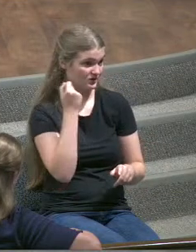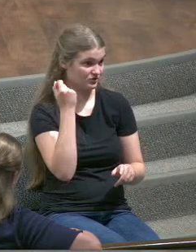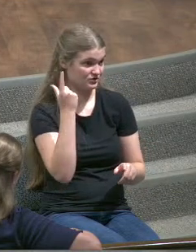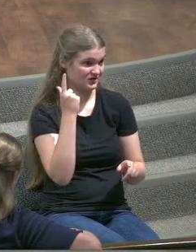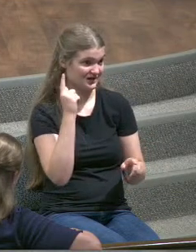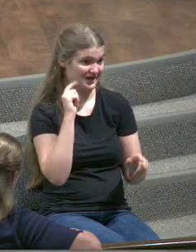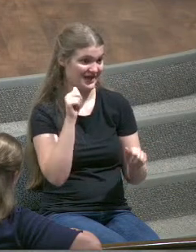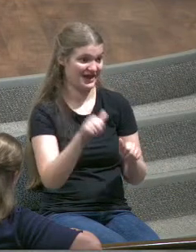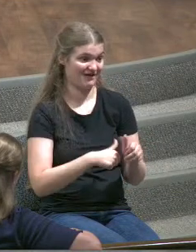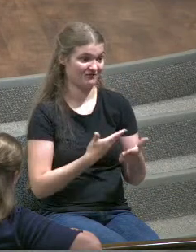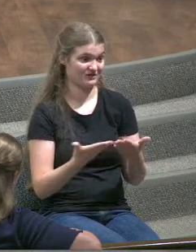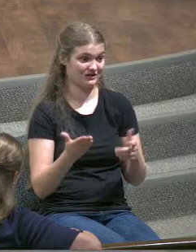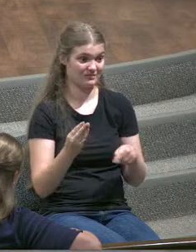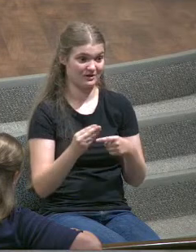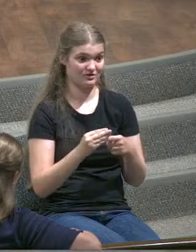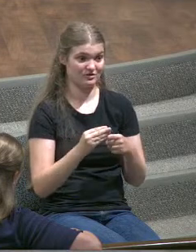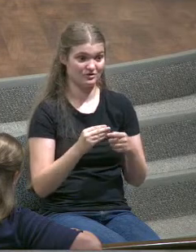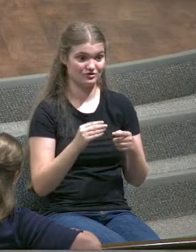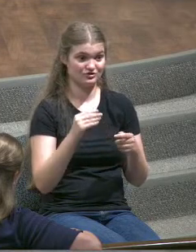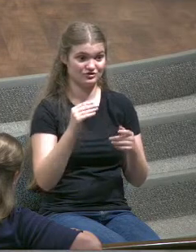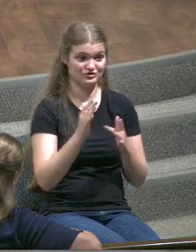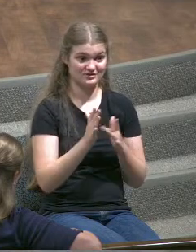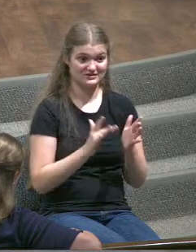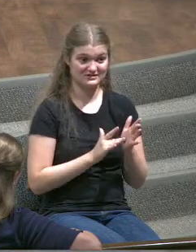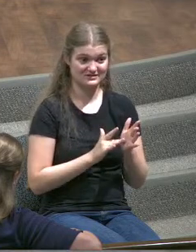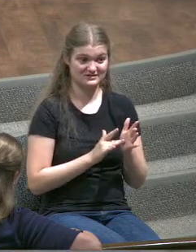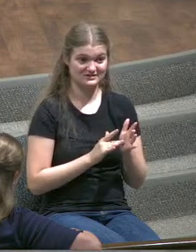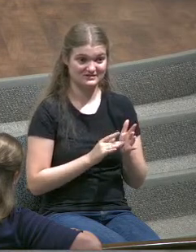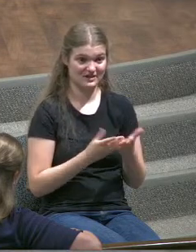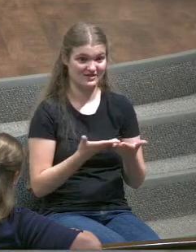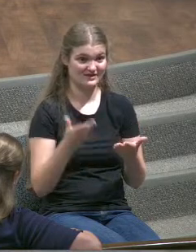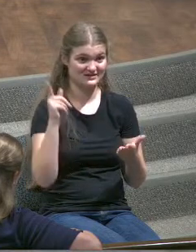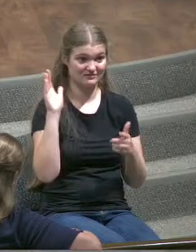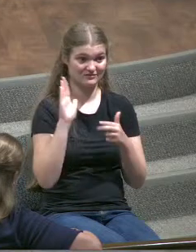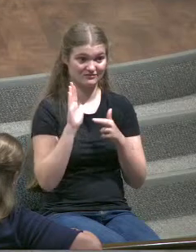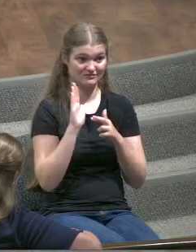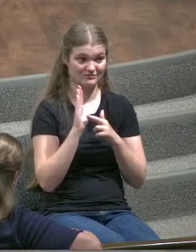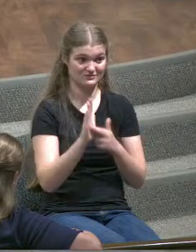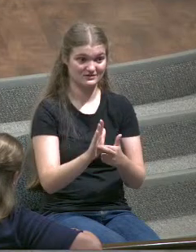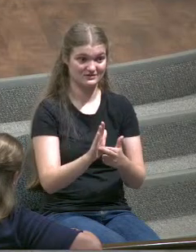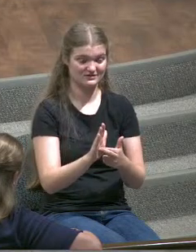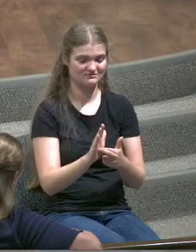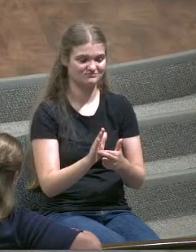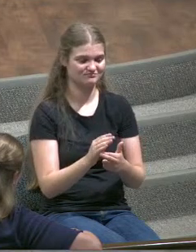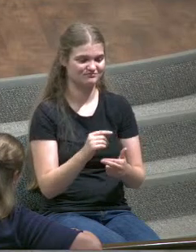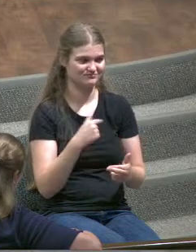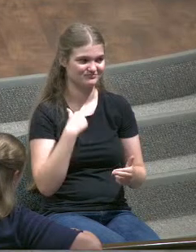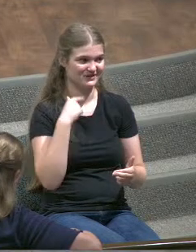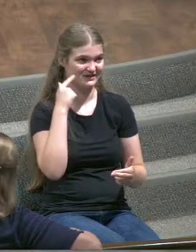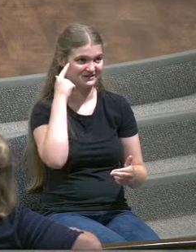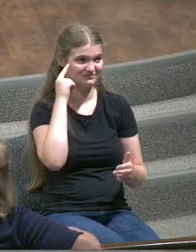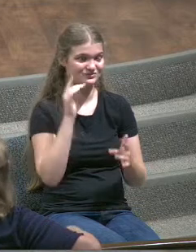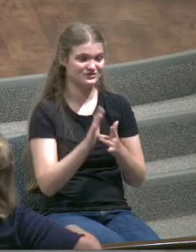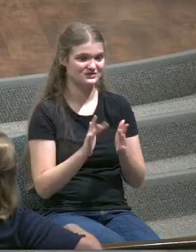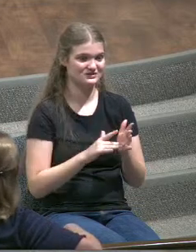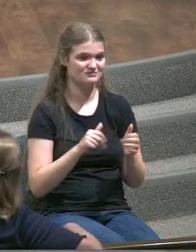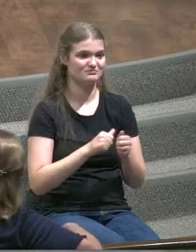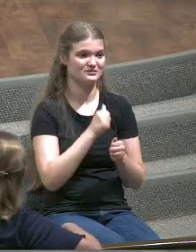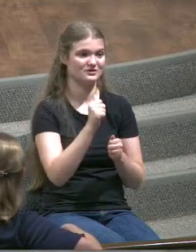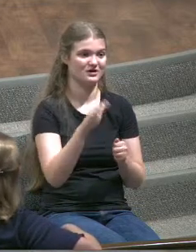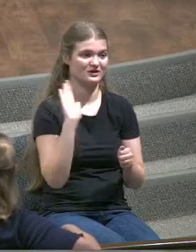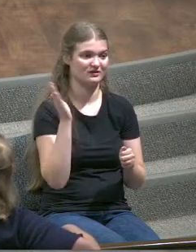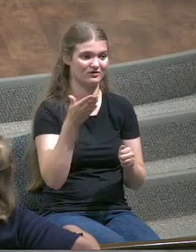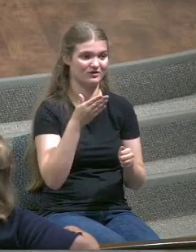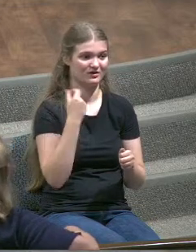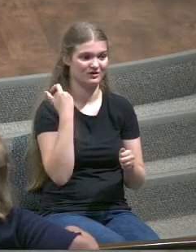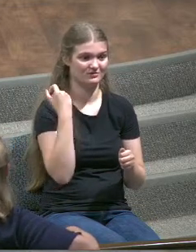what he represents? We try, we do our best, but I fully believe that Jesus is beyond our comprehension, that God is beyond our